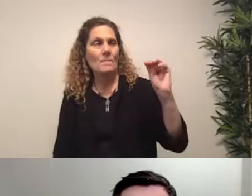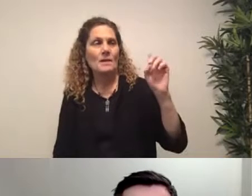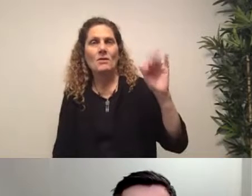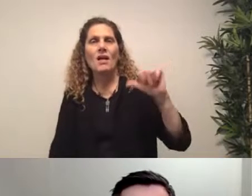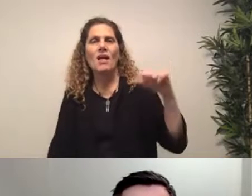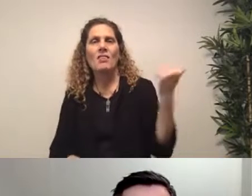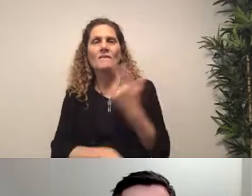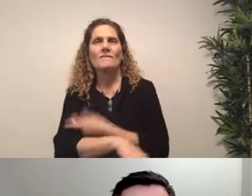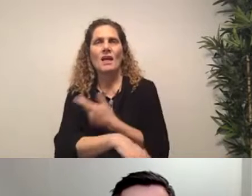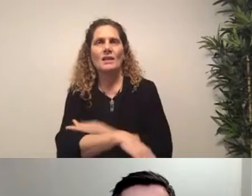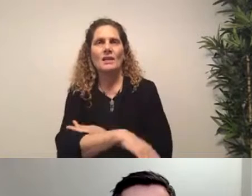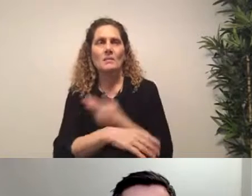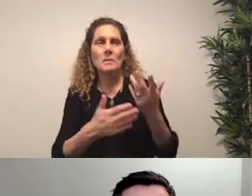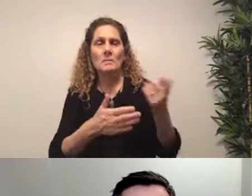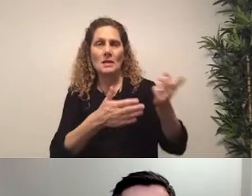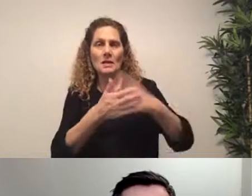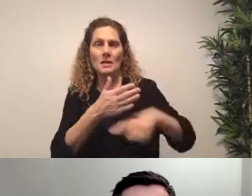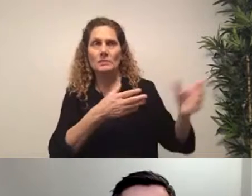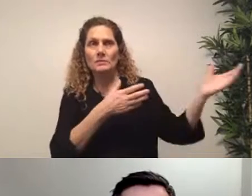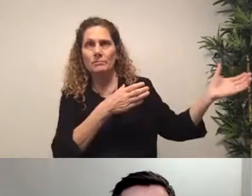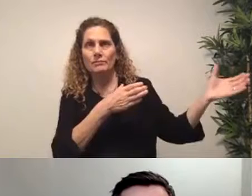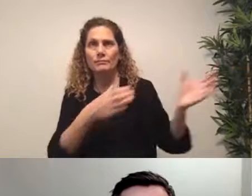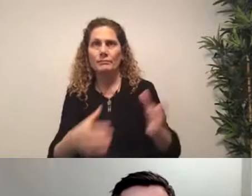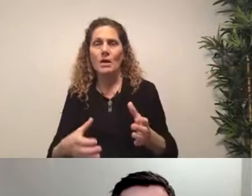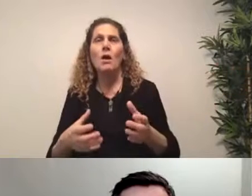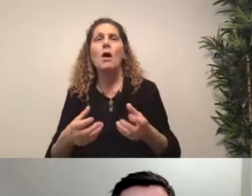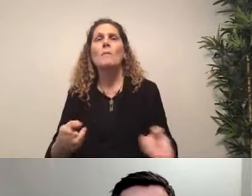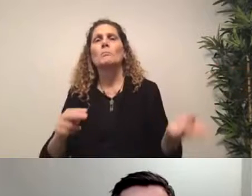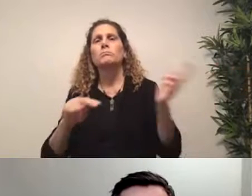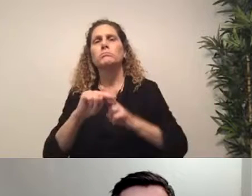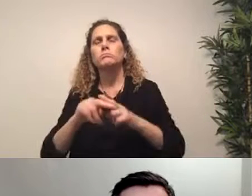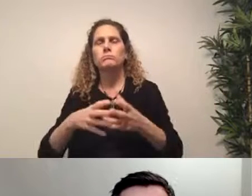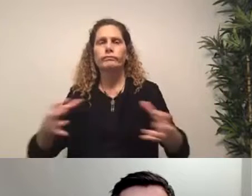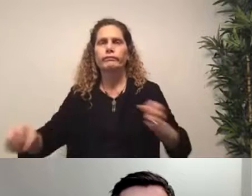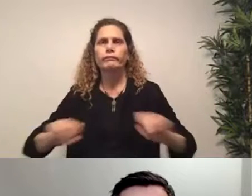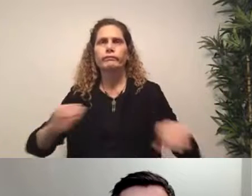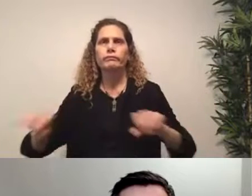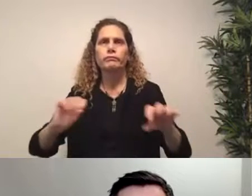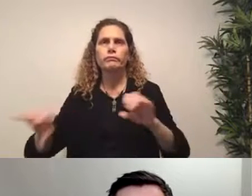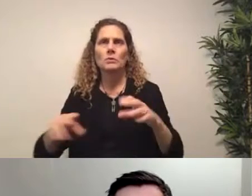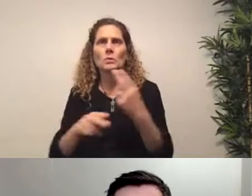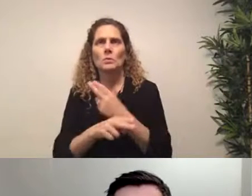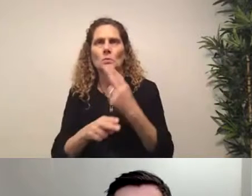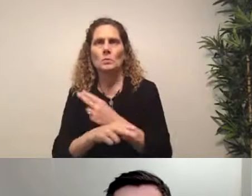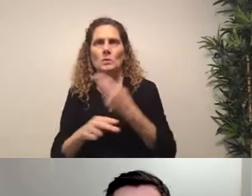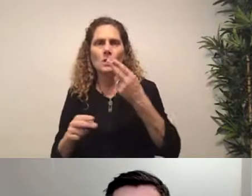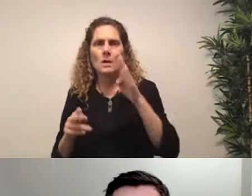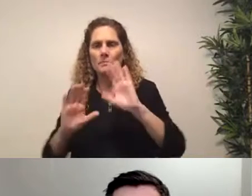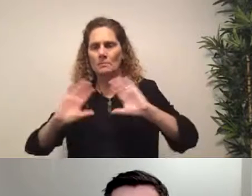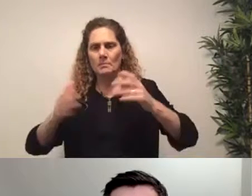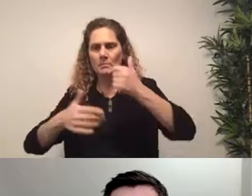come in. And so the Pfizer uses this hub model, and then from there it has spokes. Moderna will have some more